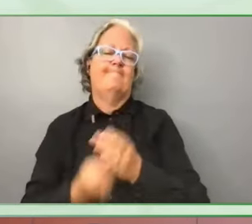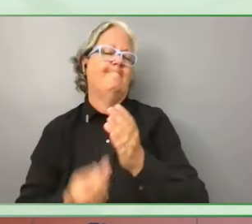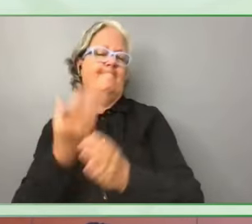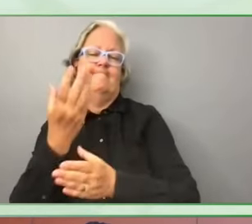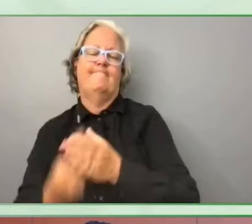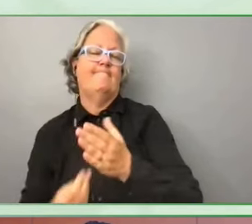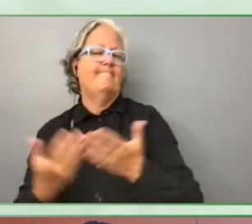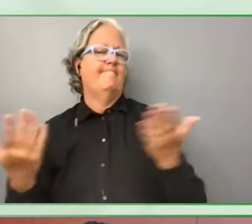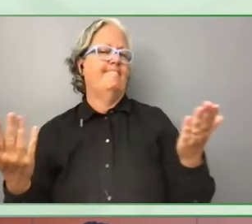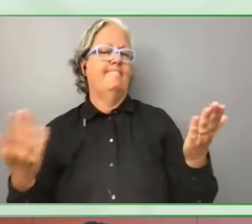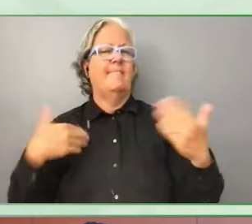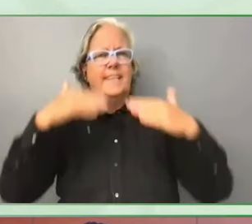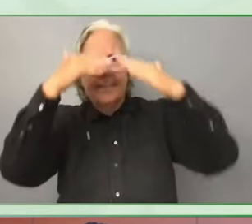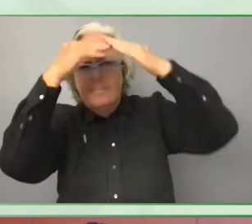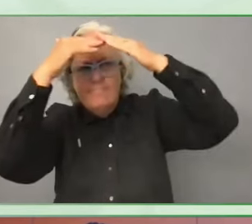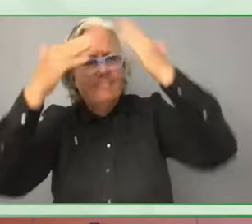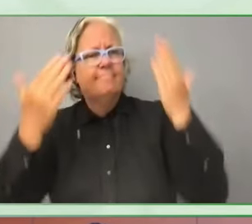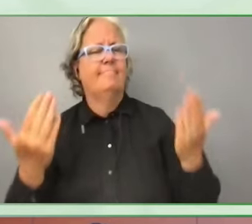Next slide,